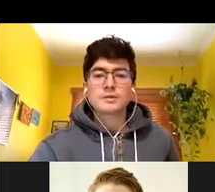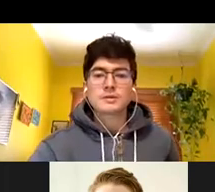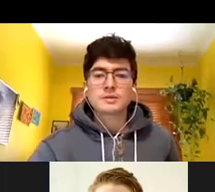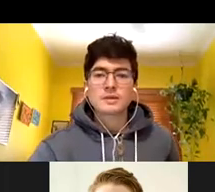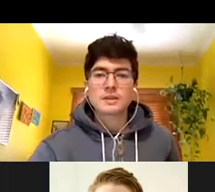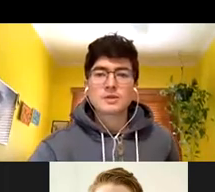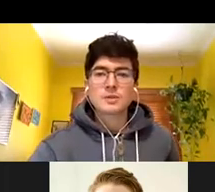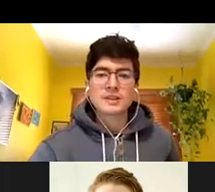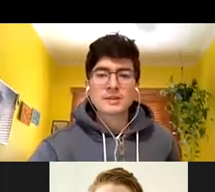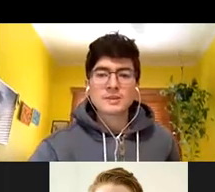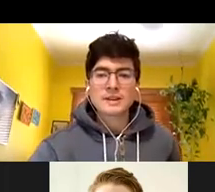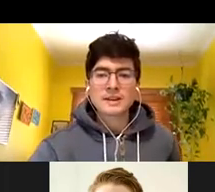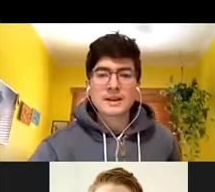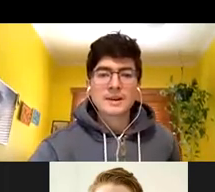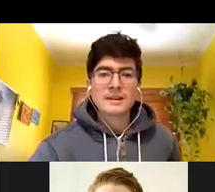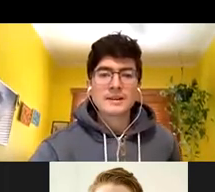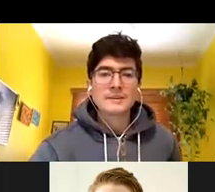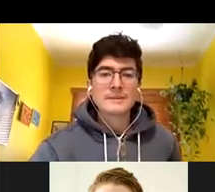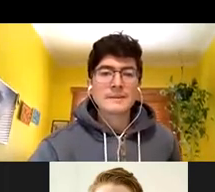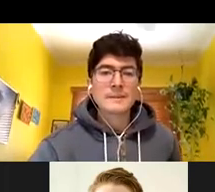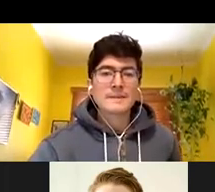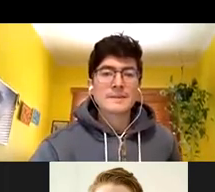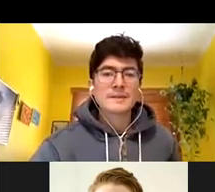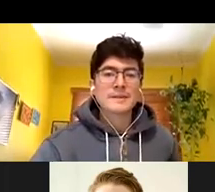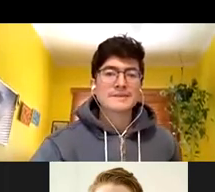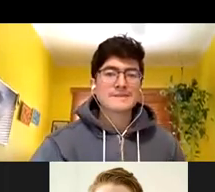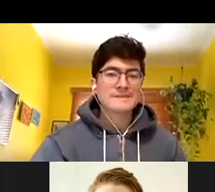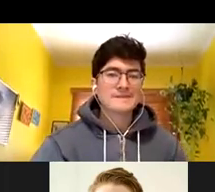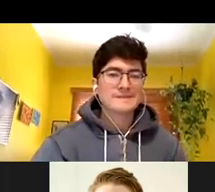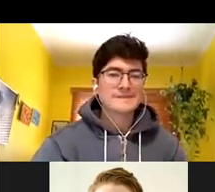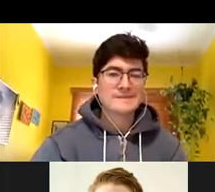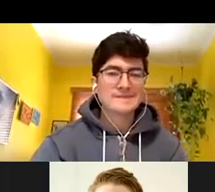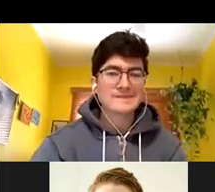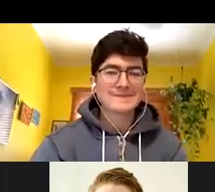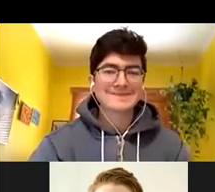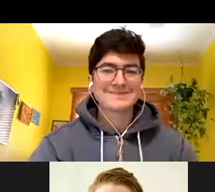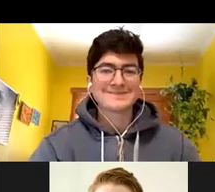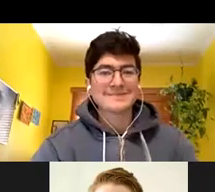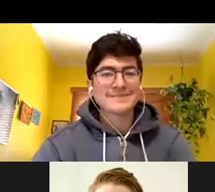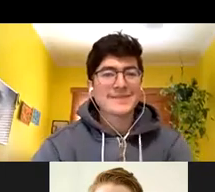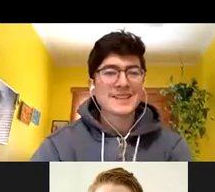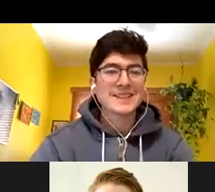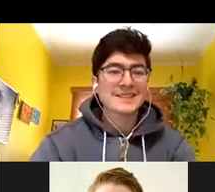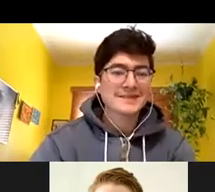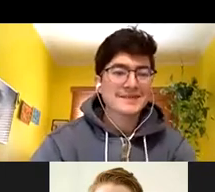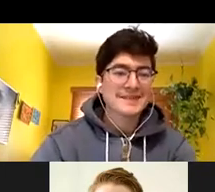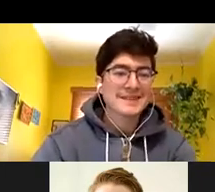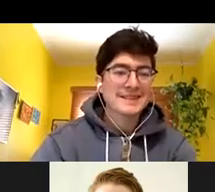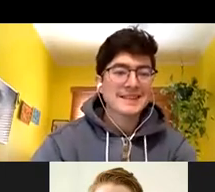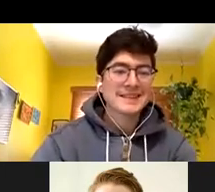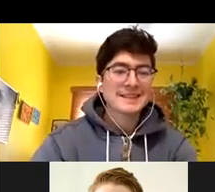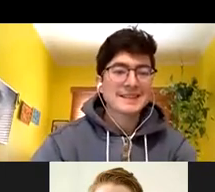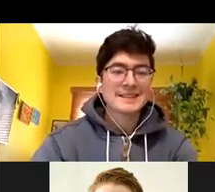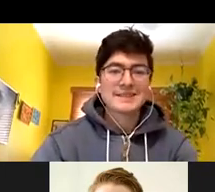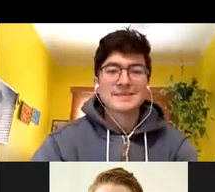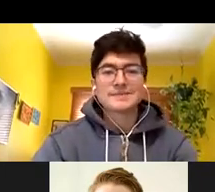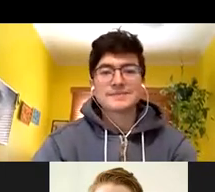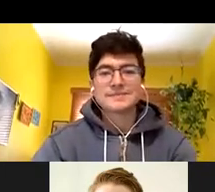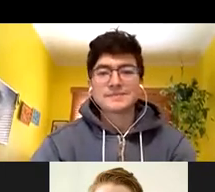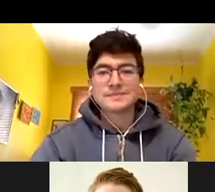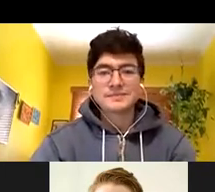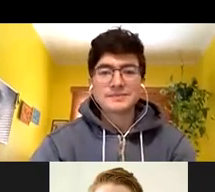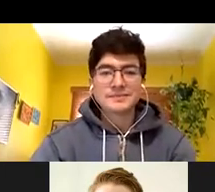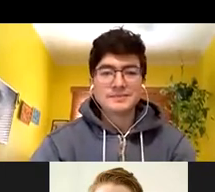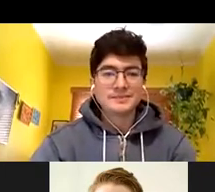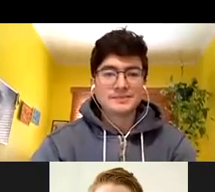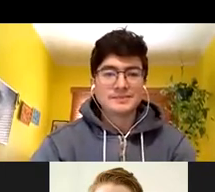it for me. I do not have a PowerPoint presentation. Ok. Ben, je vous remercie Oh, tous okay, d'être venus